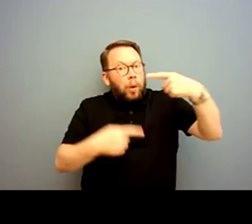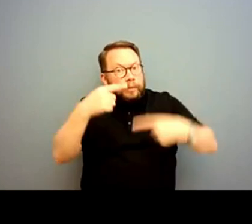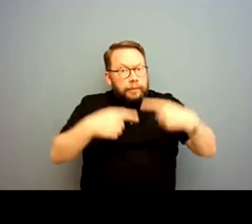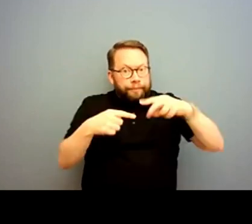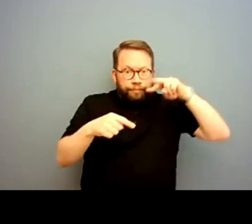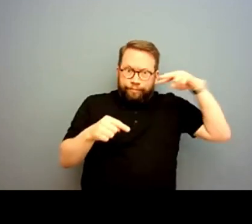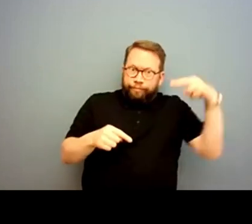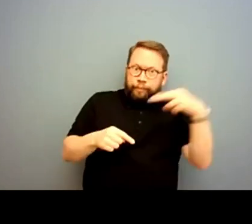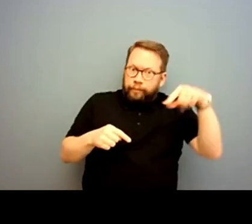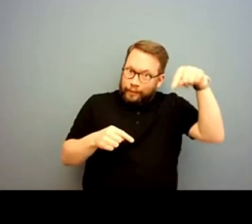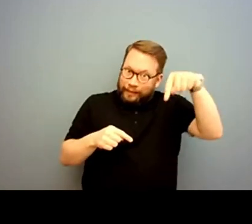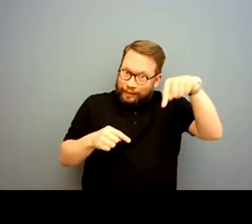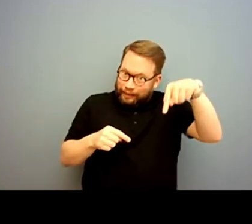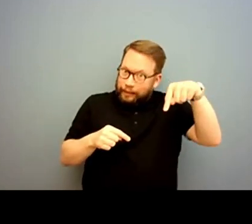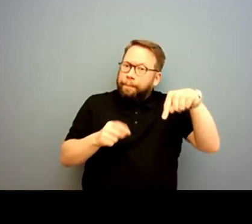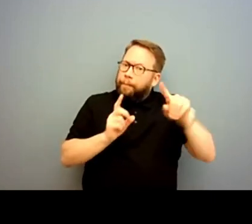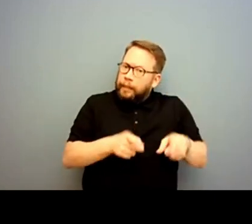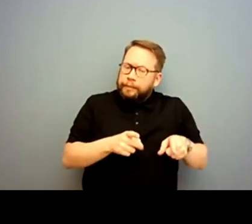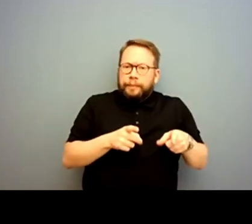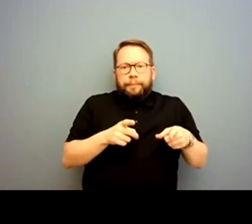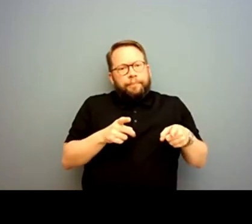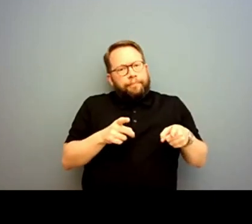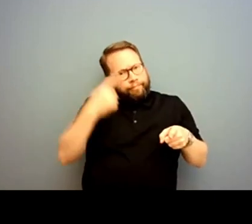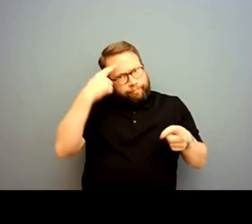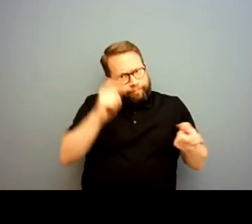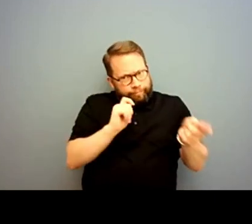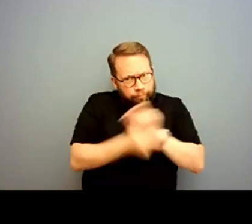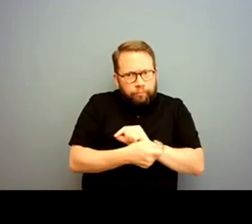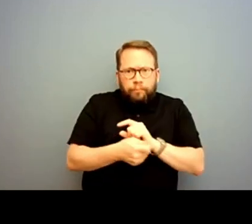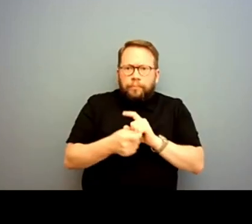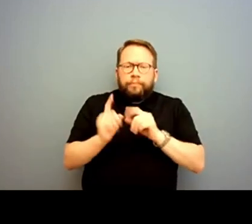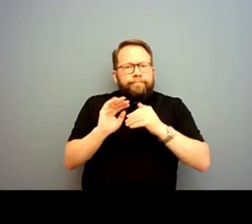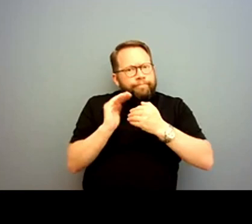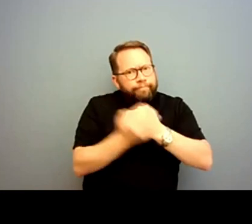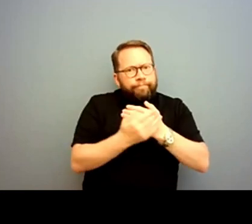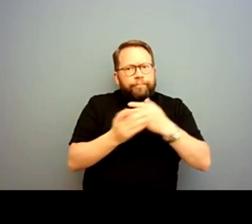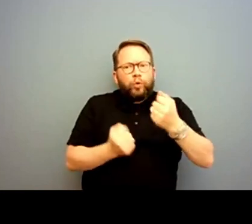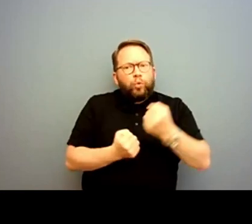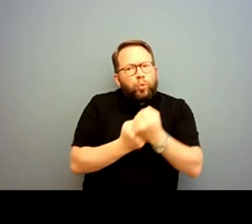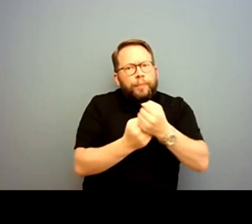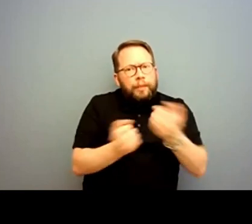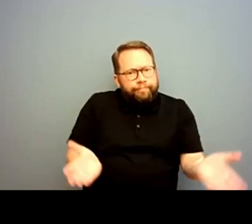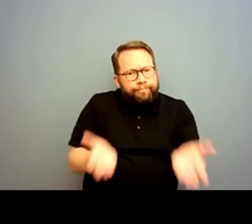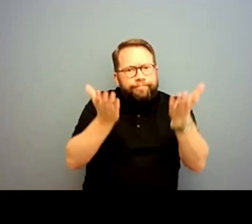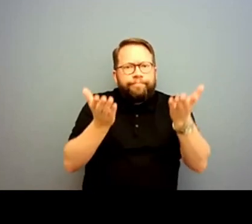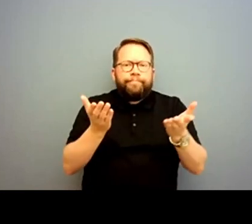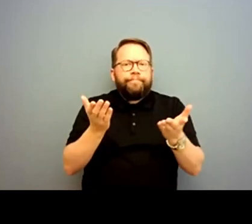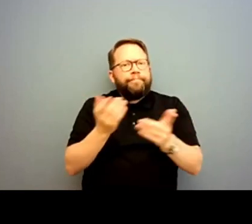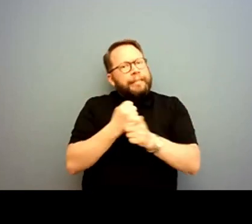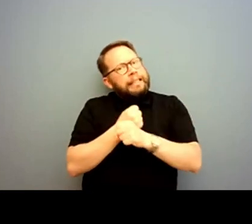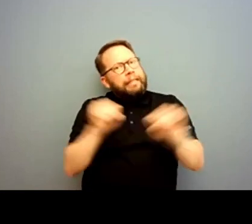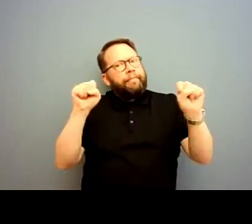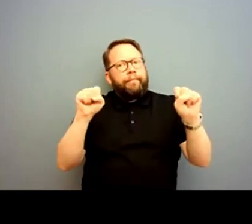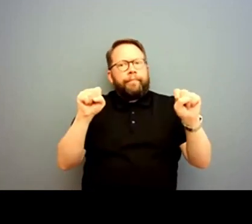protection and social security were very much the traditional issues, but now the issues coming